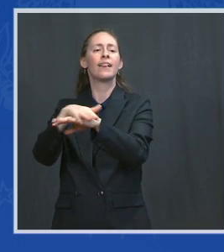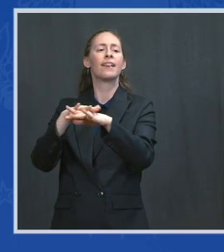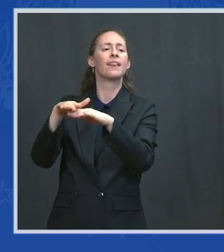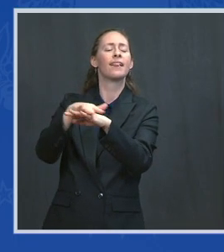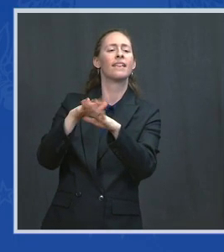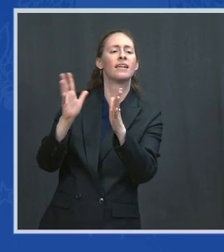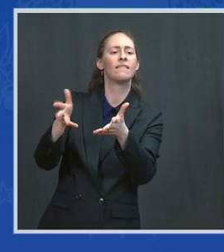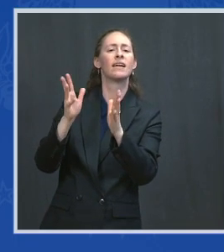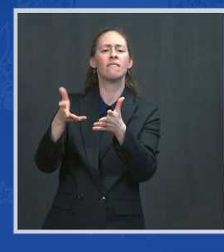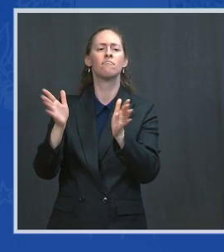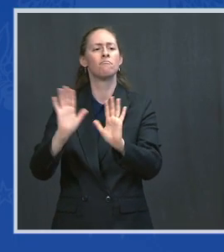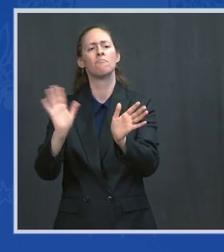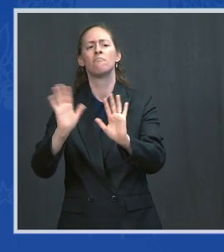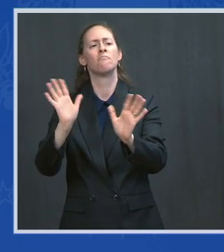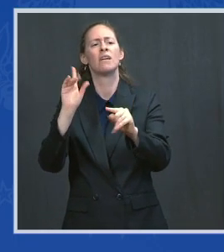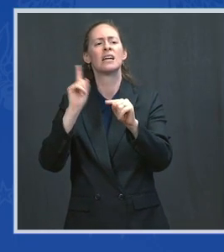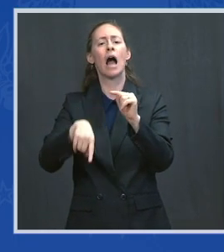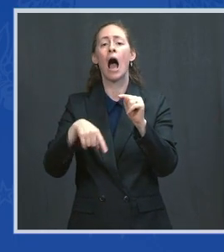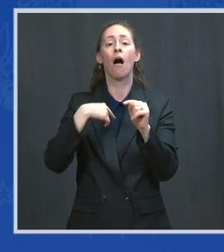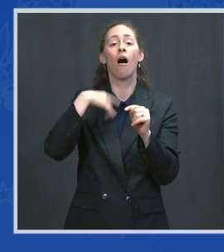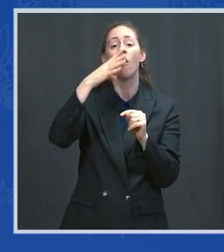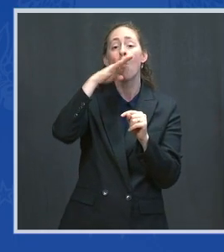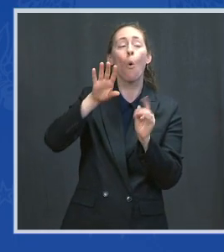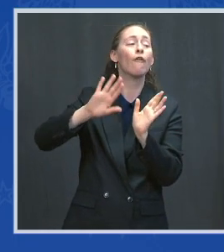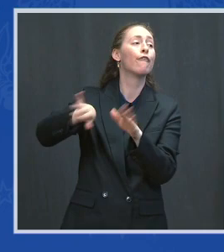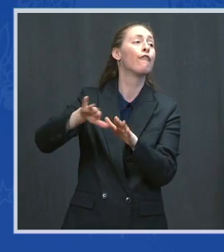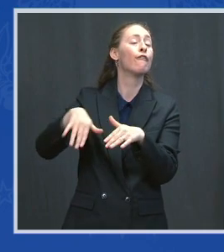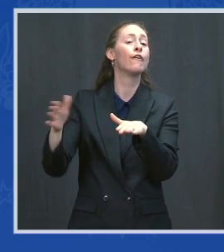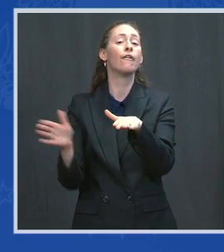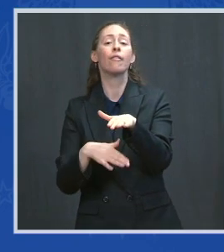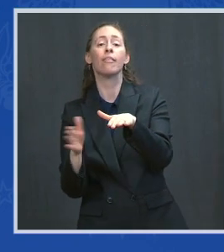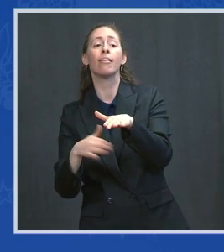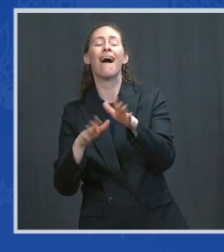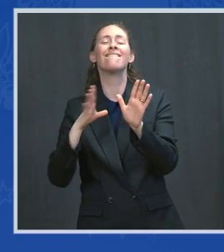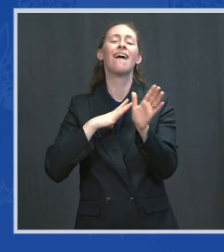It can't be dismissed like, well, that's just what happens.